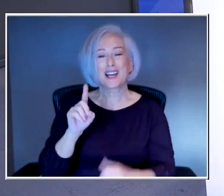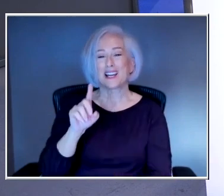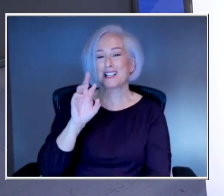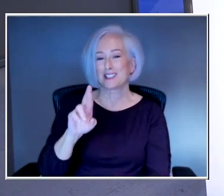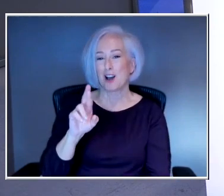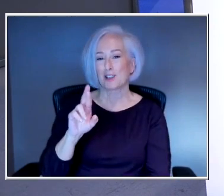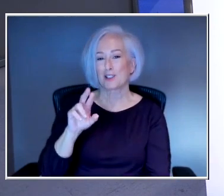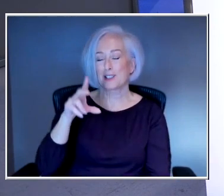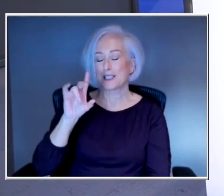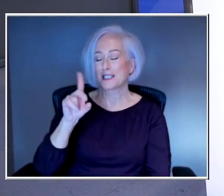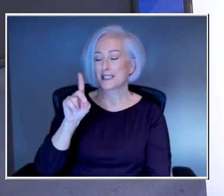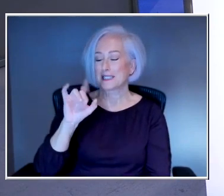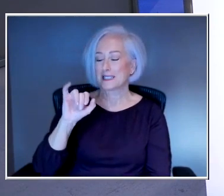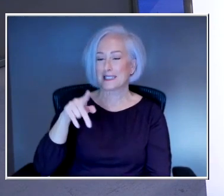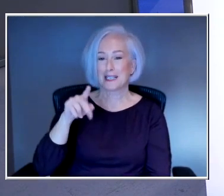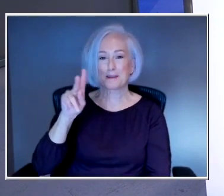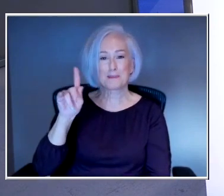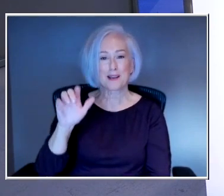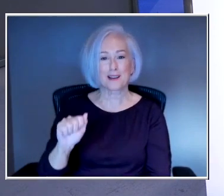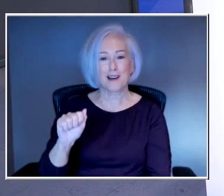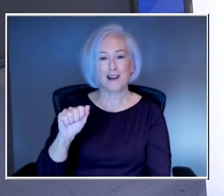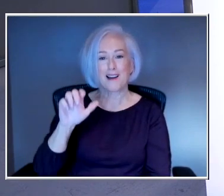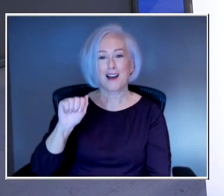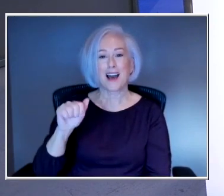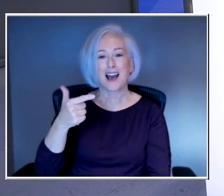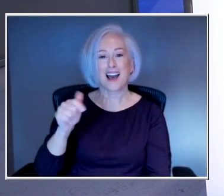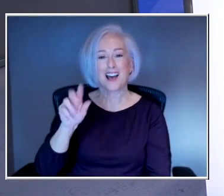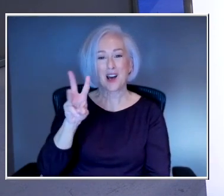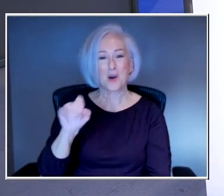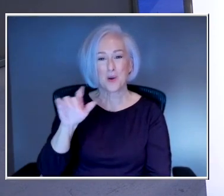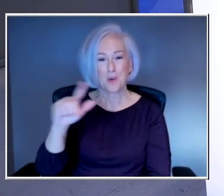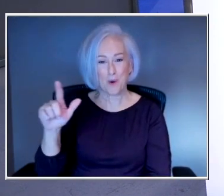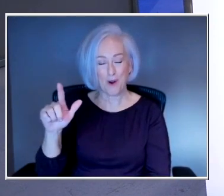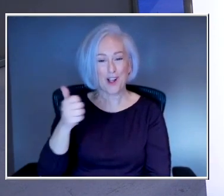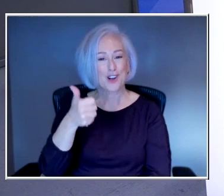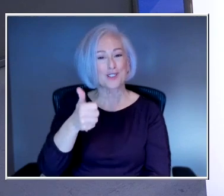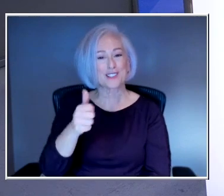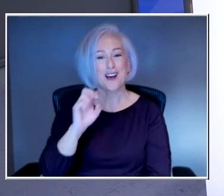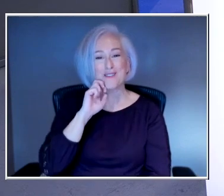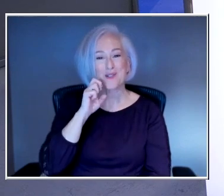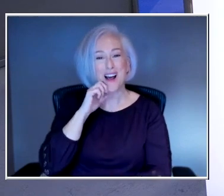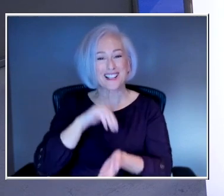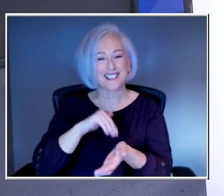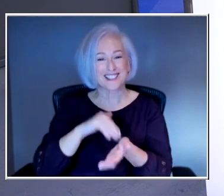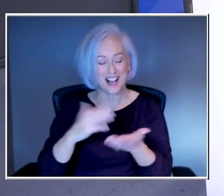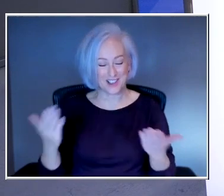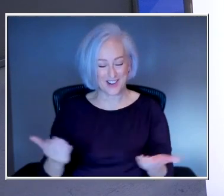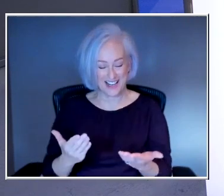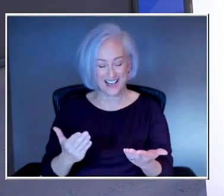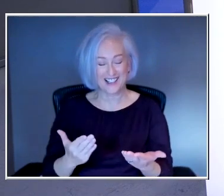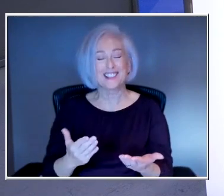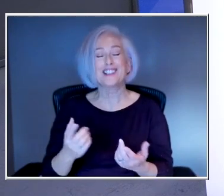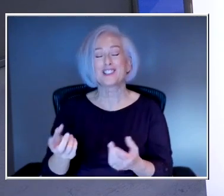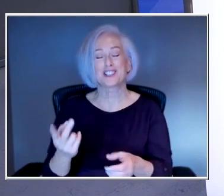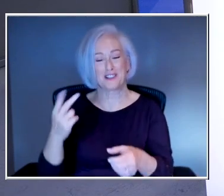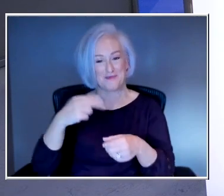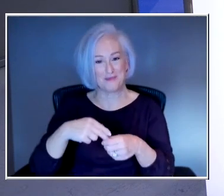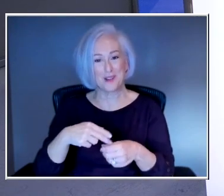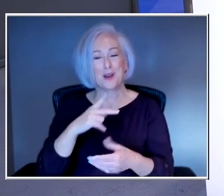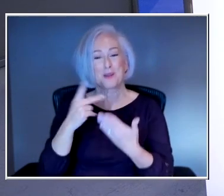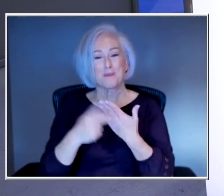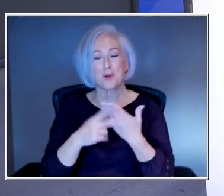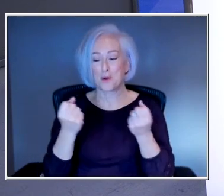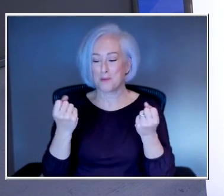survivor who also happens to be a neurologist here at the health system. Been on our program many times. Good to see you. Also next to her is Gina Jacobs,